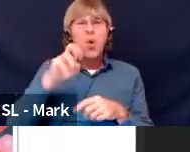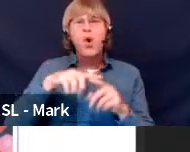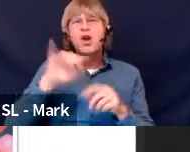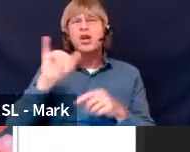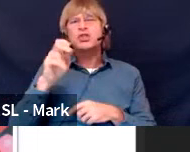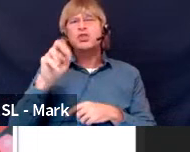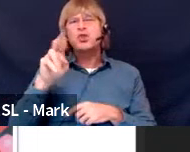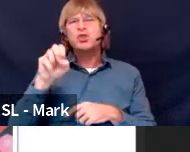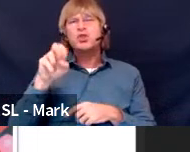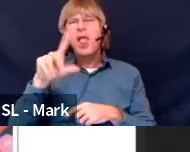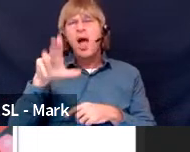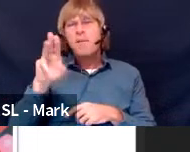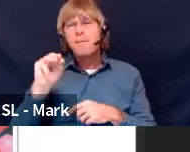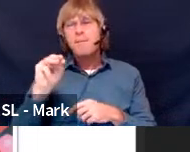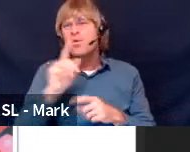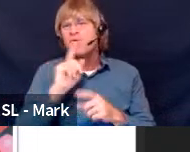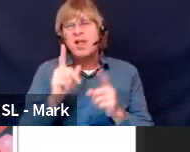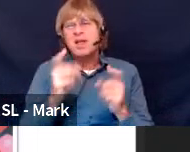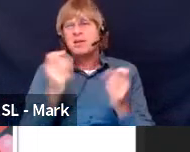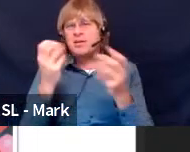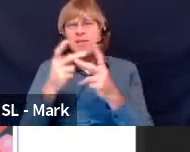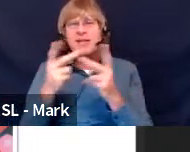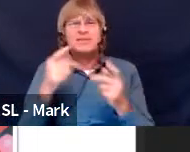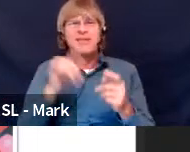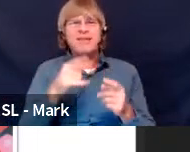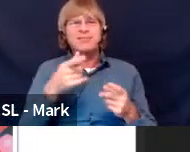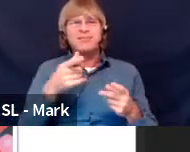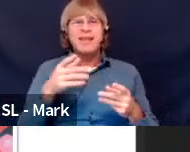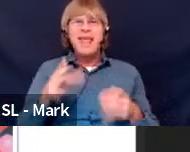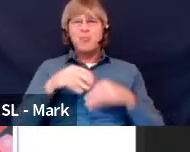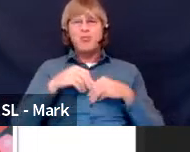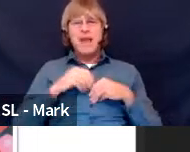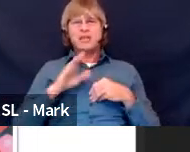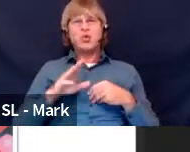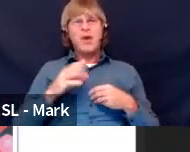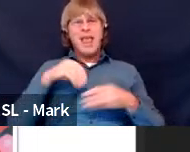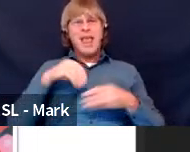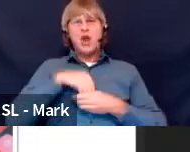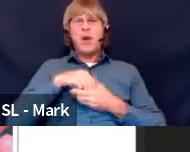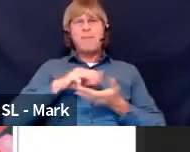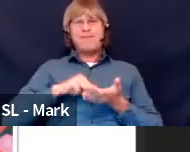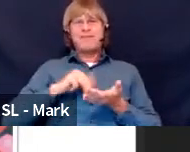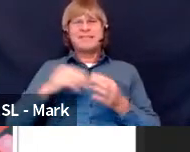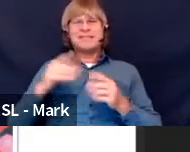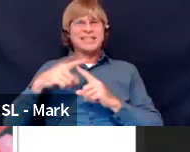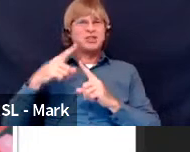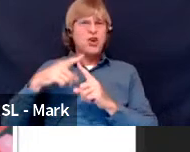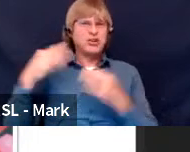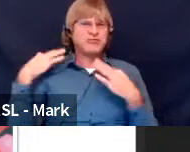Jerusalem, several other places. There's a Embrace Your Inner Memphis t-shirt there. And so I